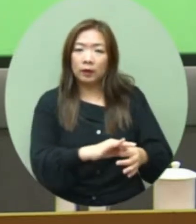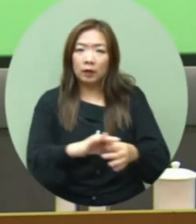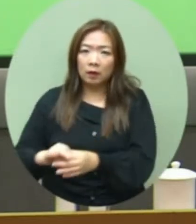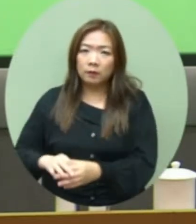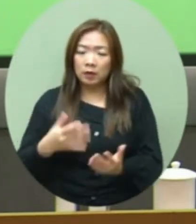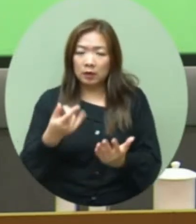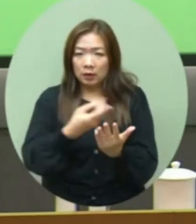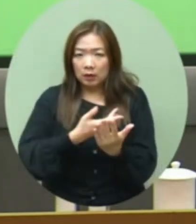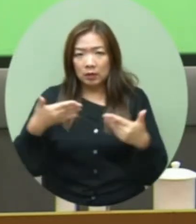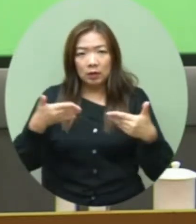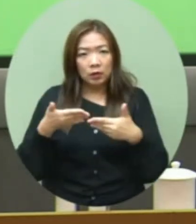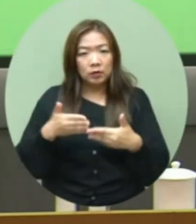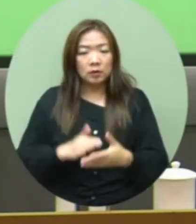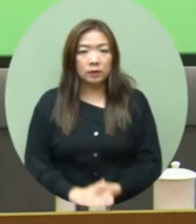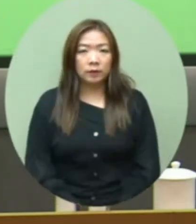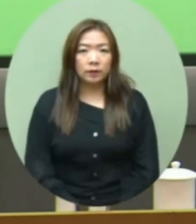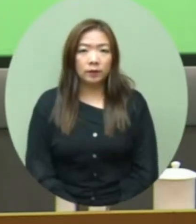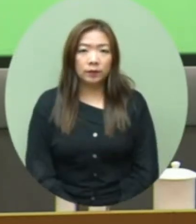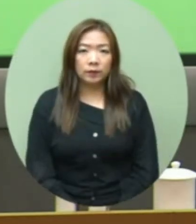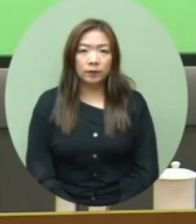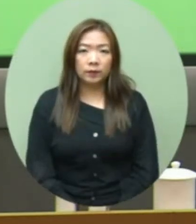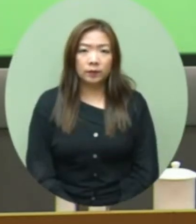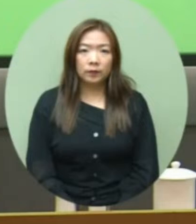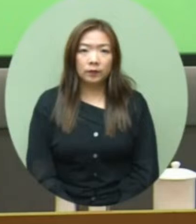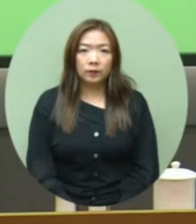rules and mechanisms.